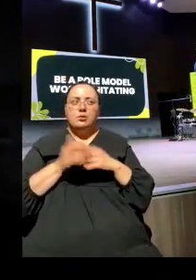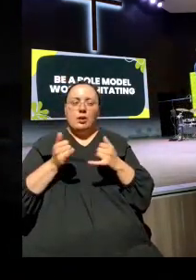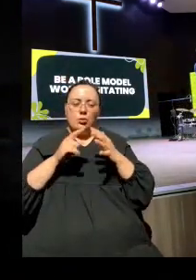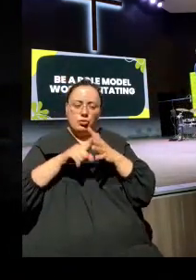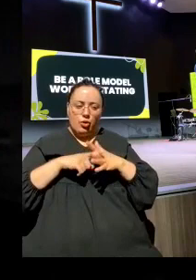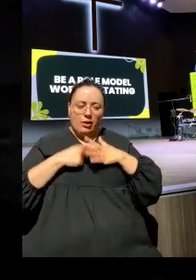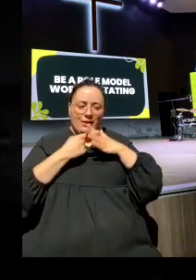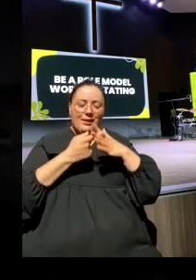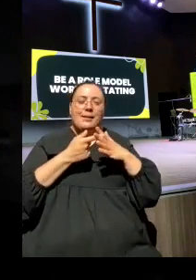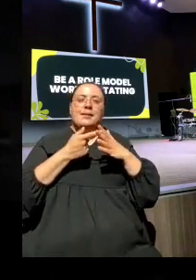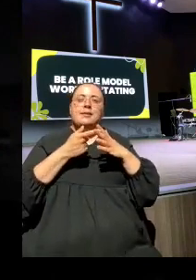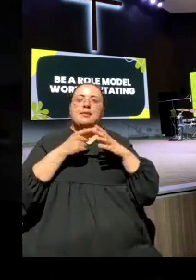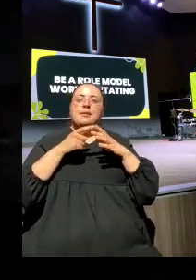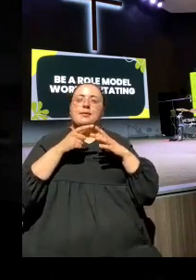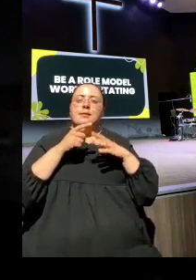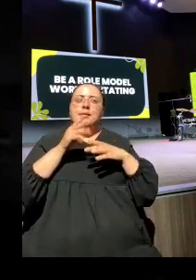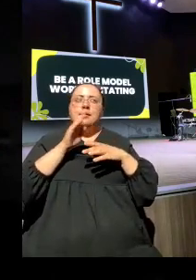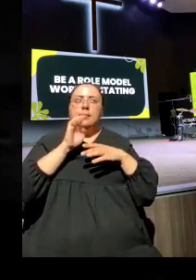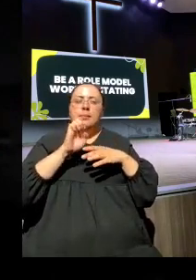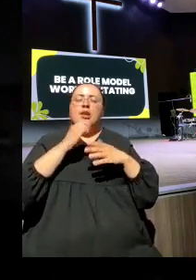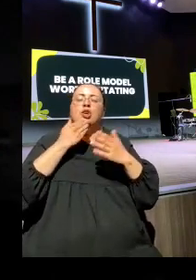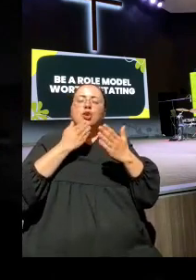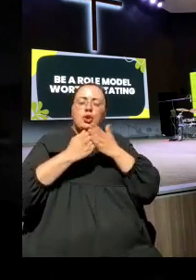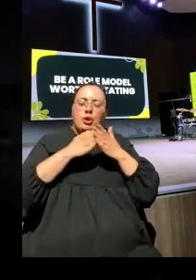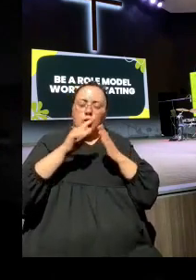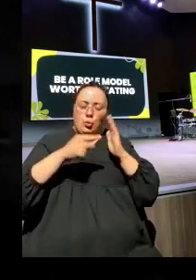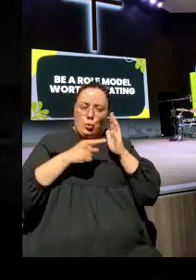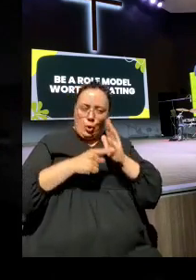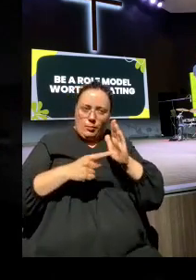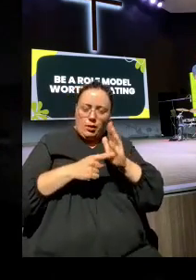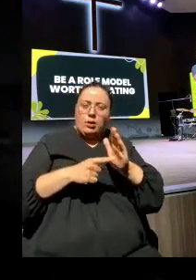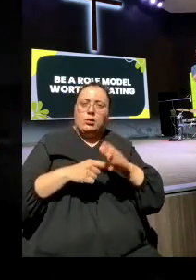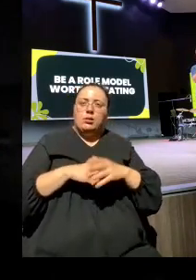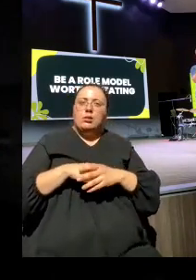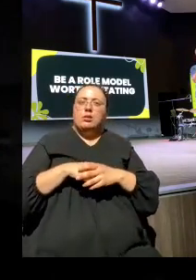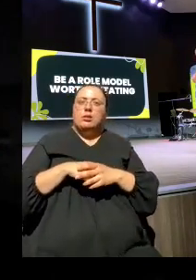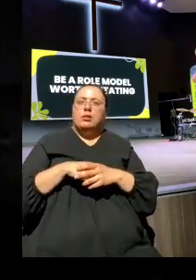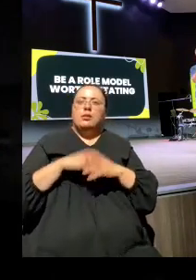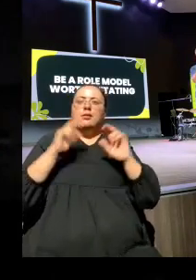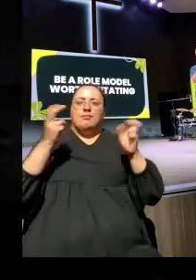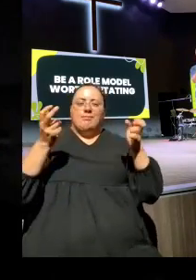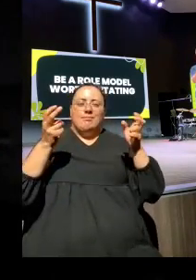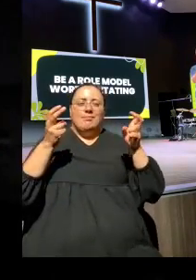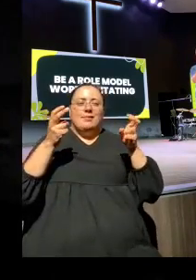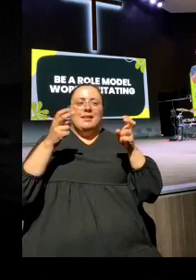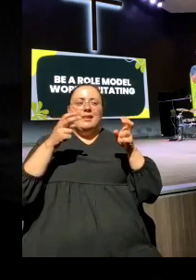And speaking as a parent to everyone in the room, it takes a village to raise a family.